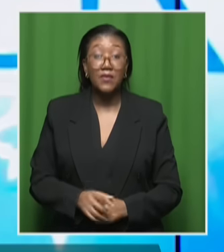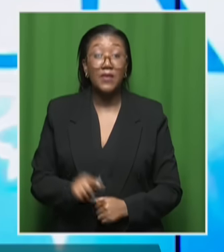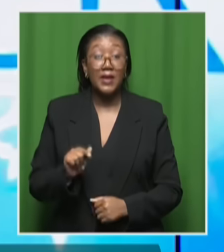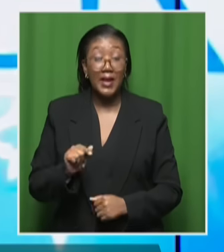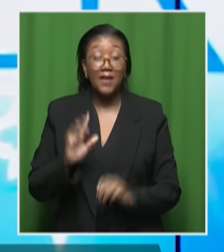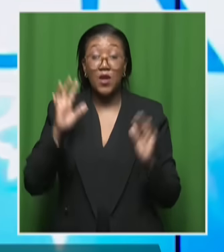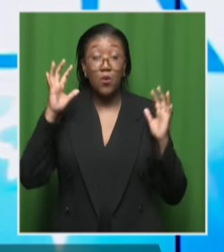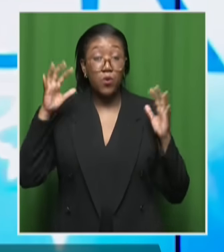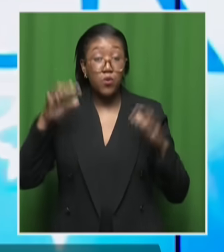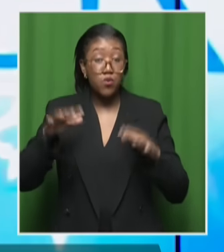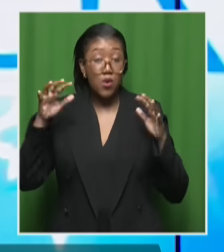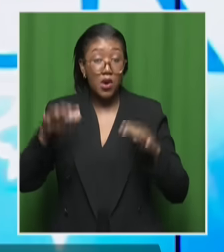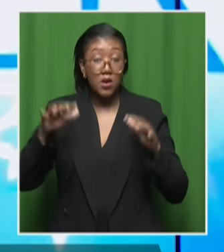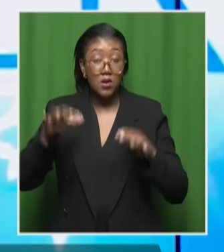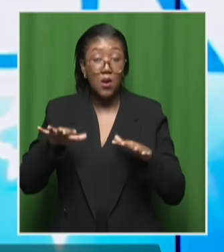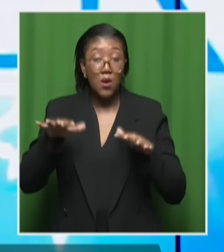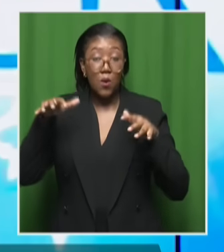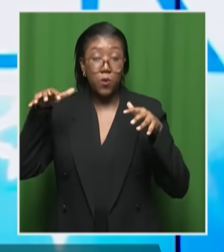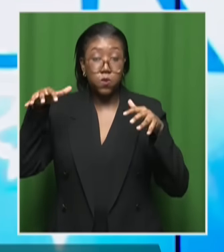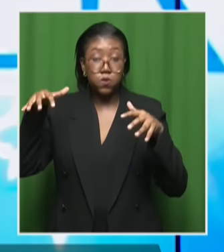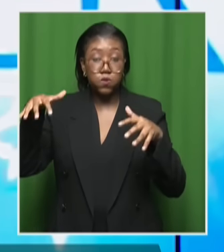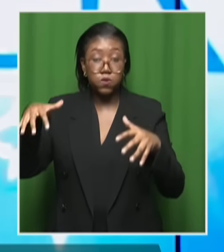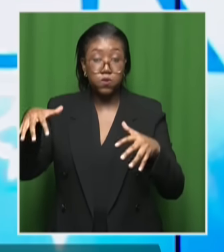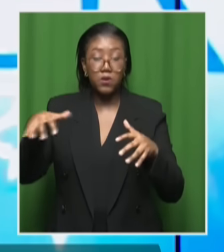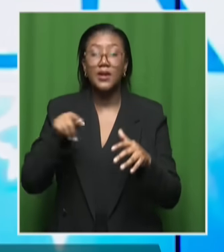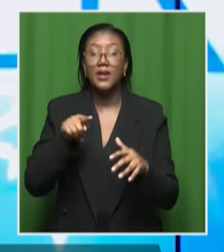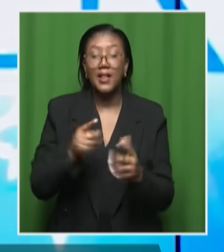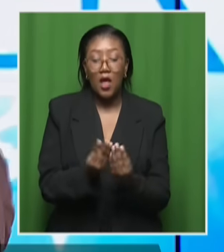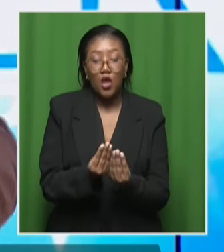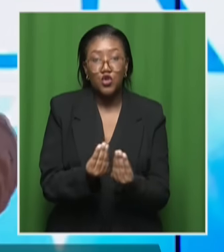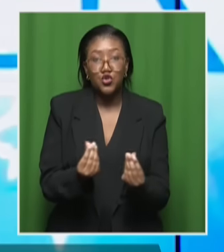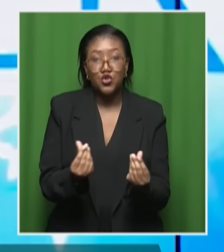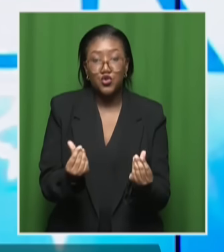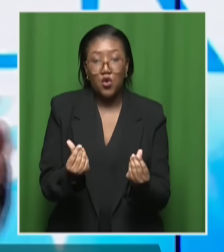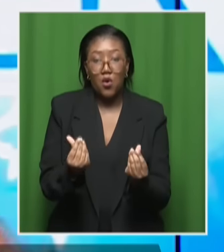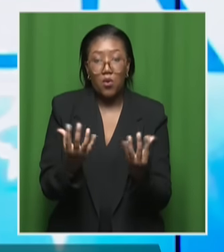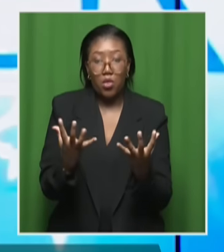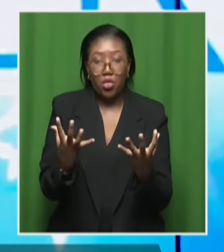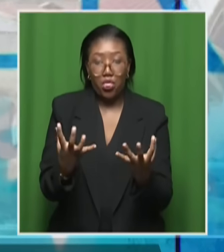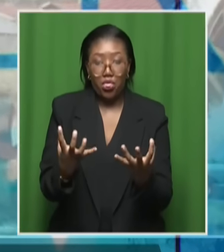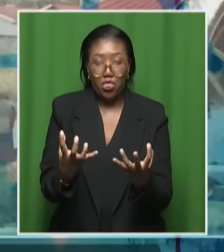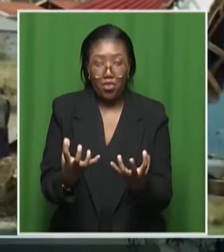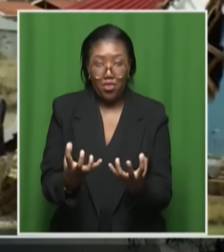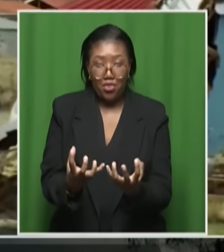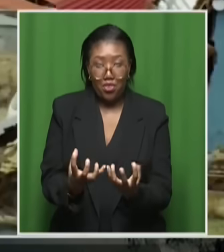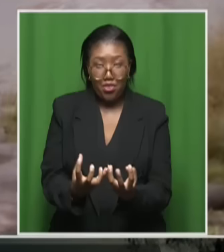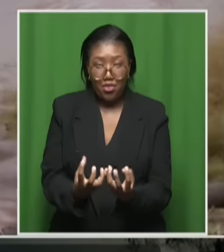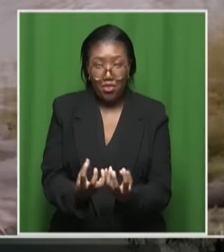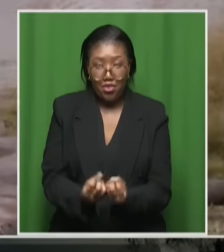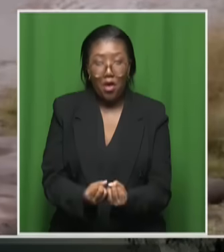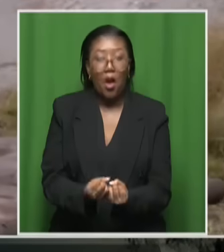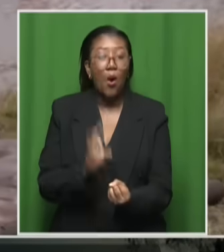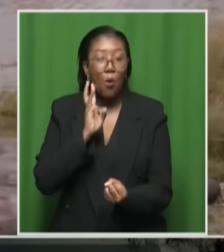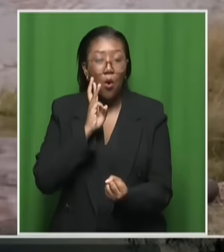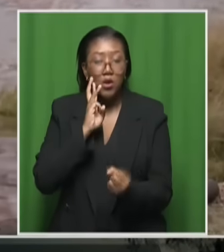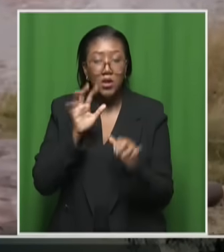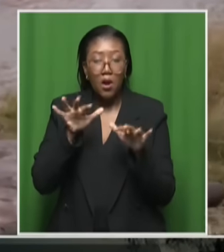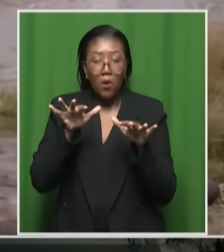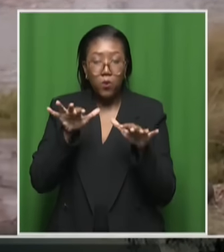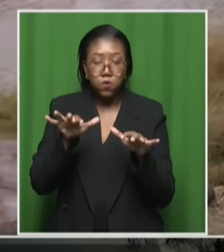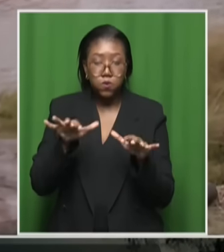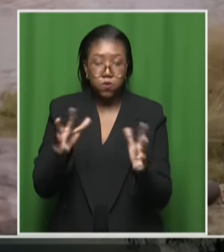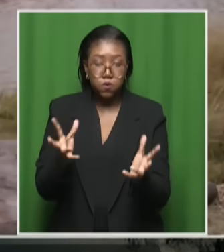receive rainfall and some areas get flooded, the soil gets saturated. It means it absorbs enough water and it won't be able to absorb anymore.